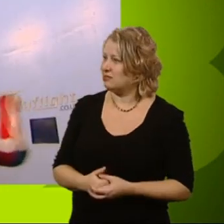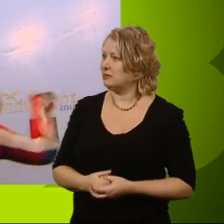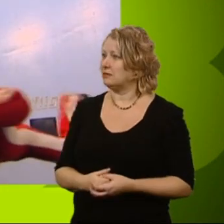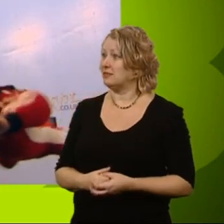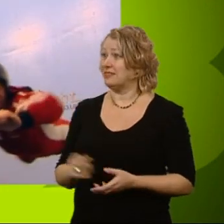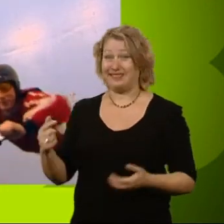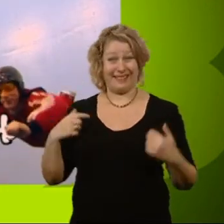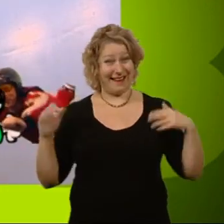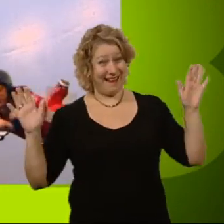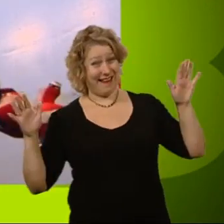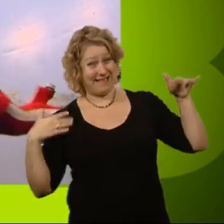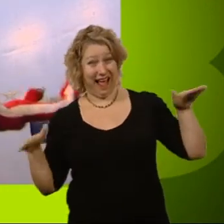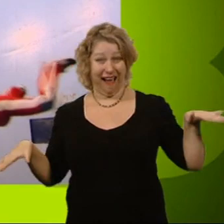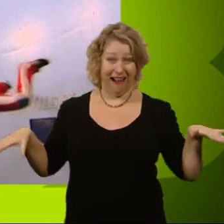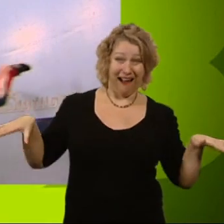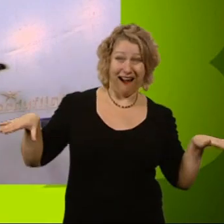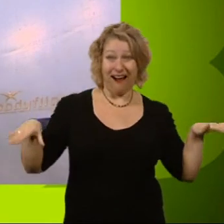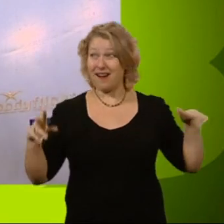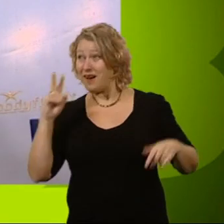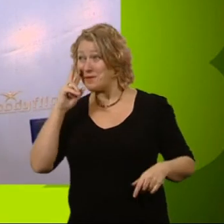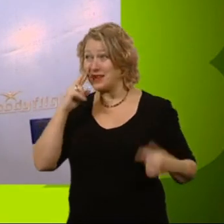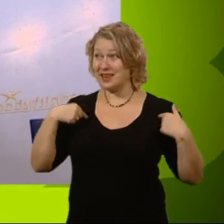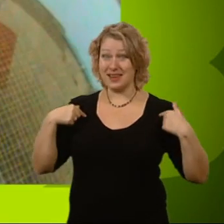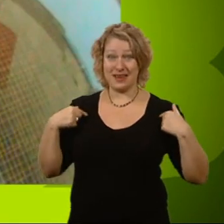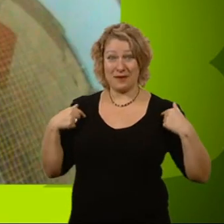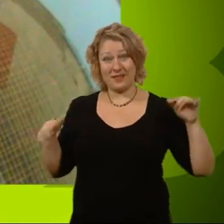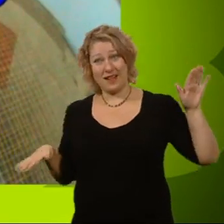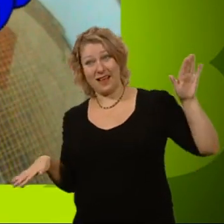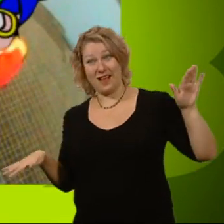I'm flying! I'm flying! Look at me!